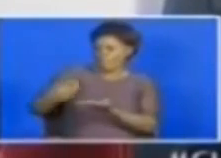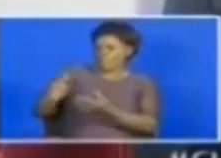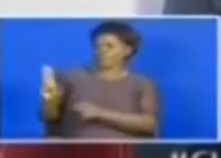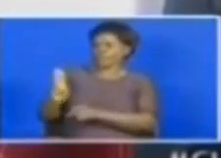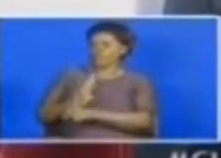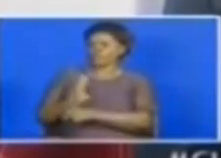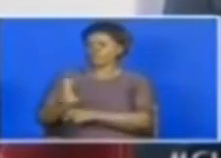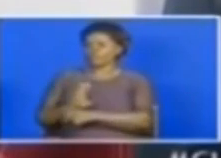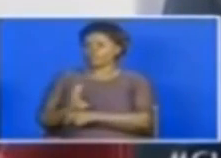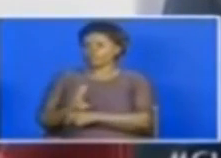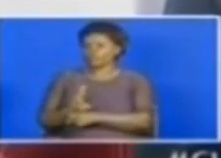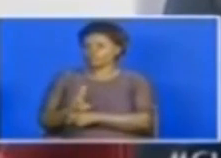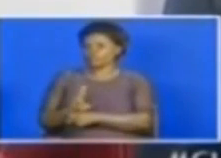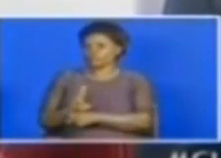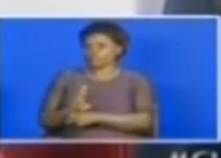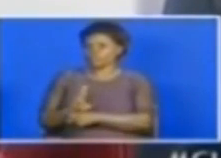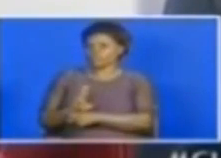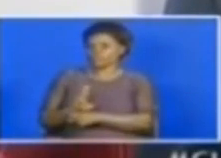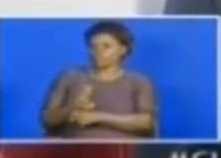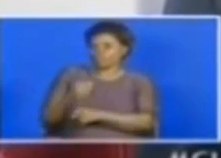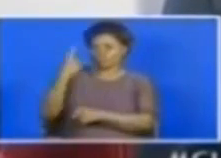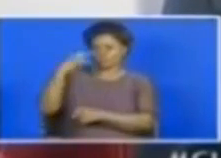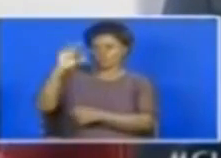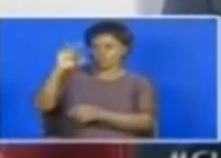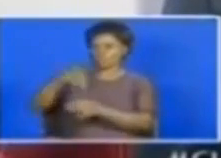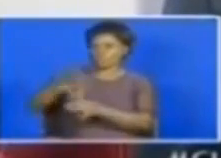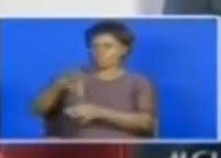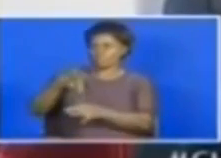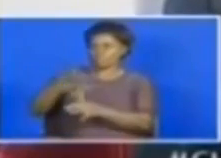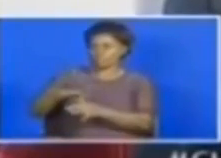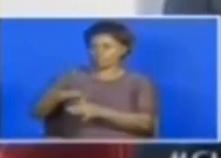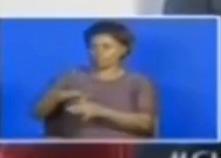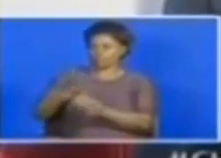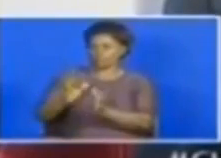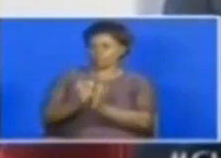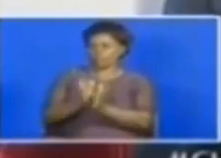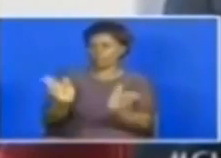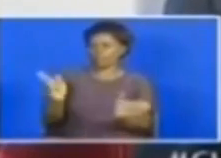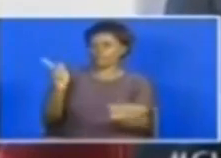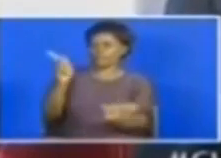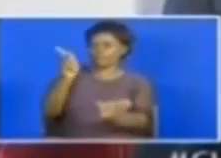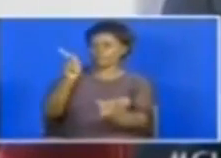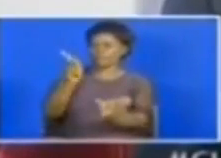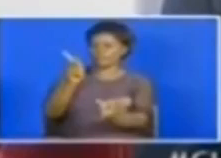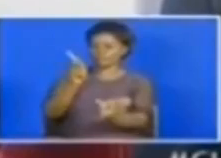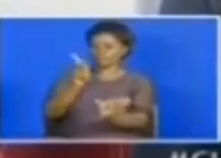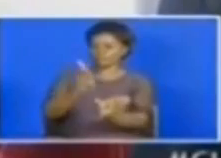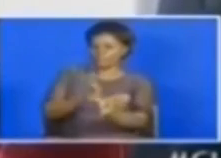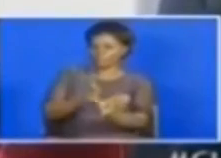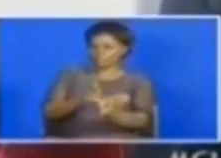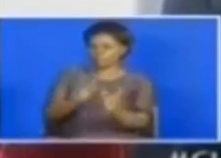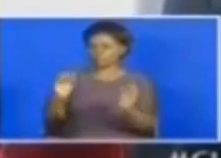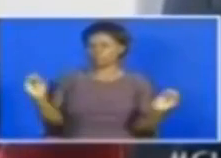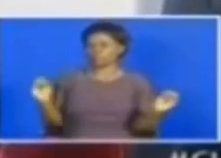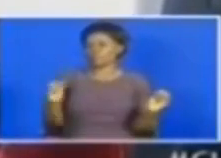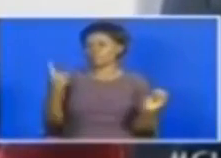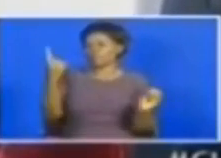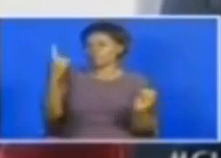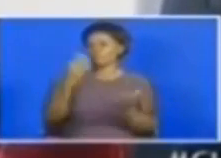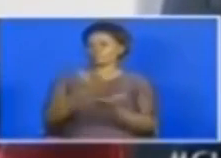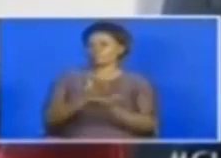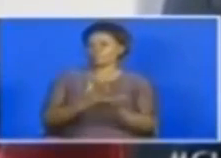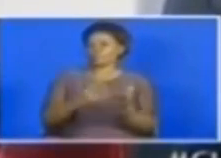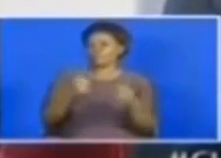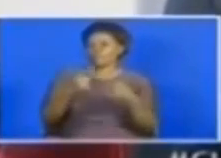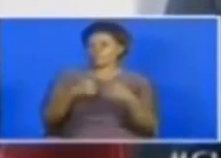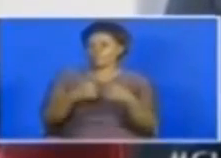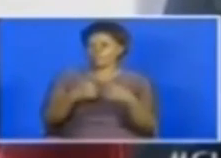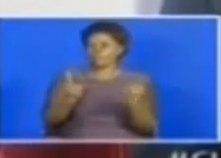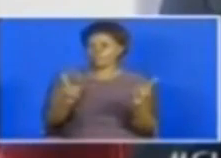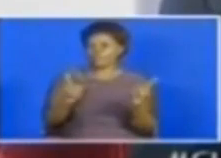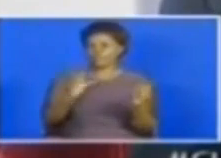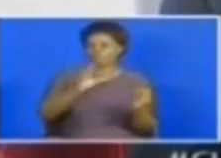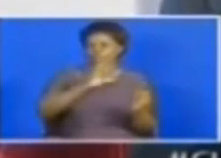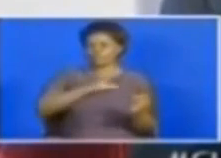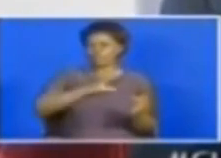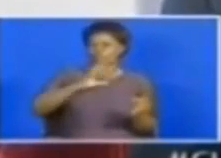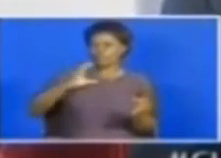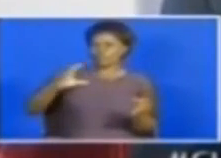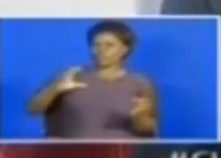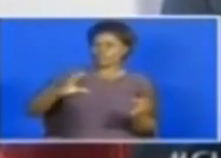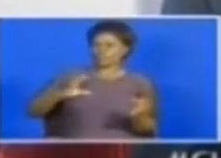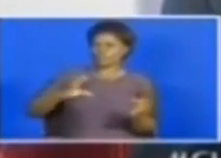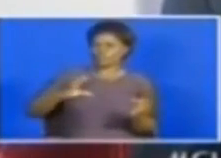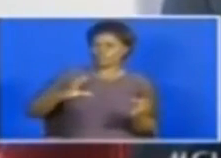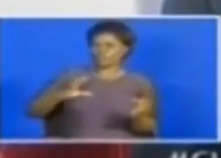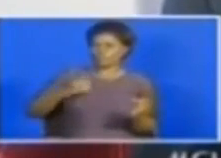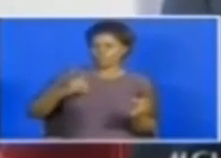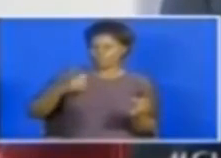used for the election were not done through a public procurement process. So that was one part of it. But I mean, it's not like the commission went ahead